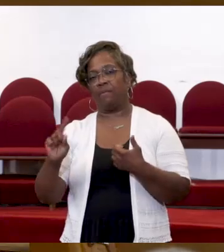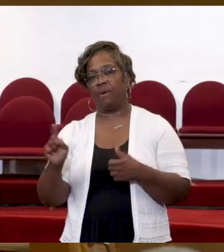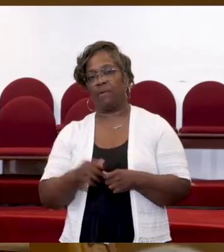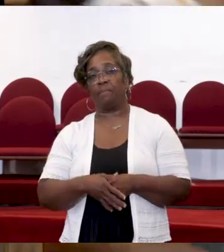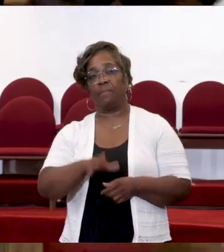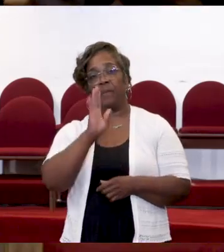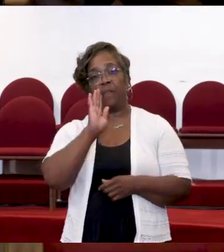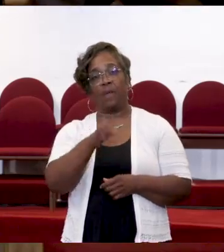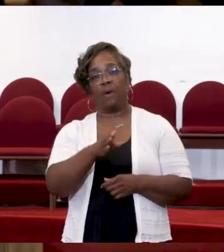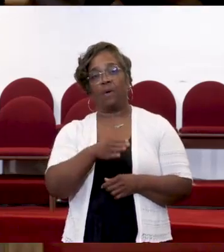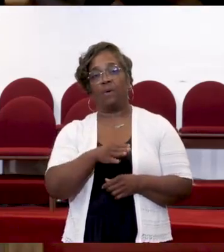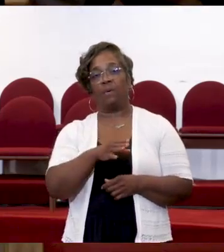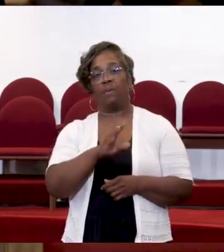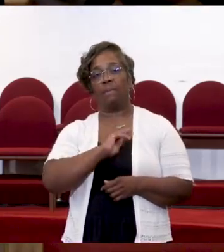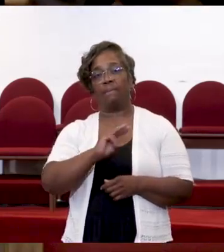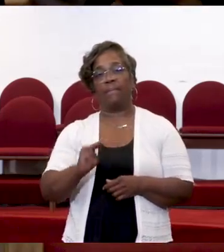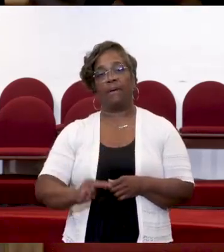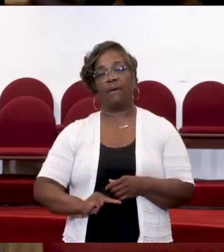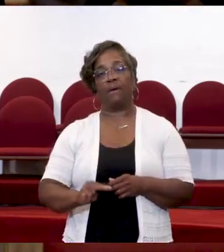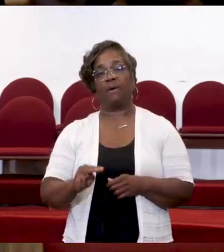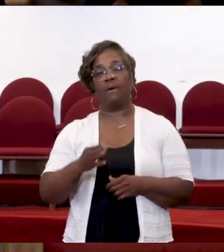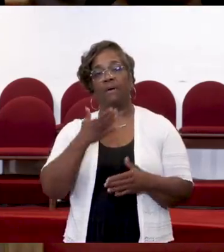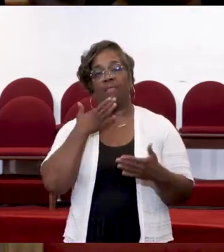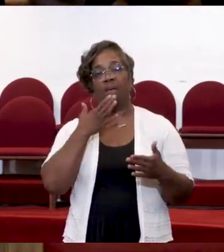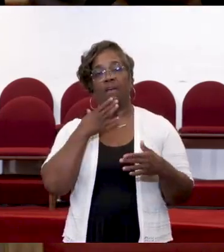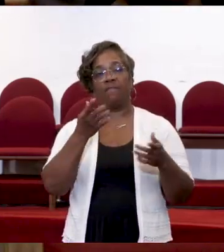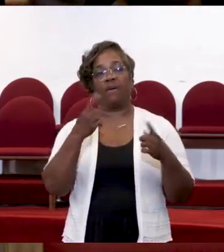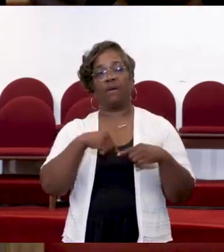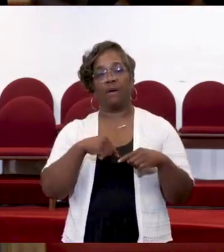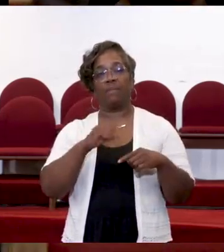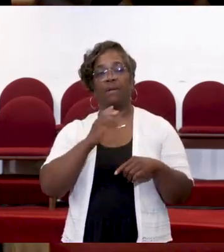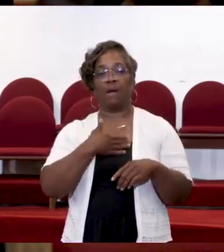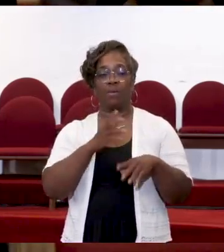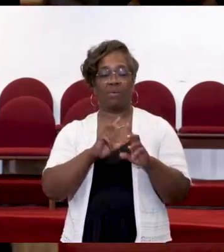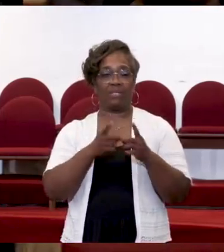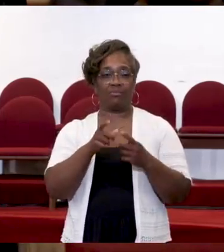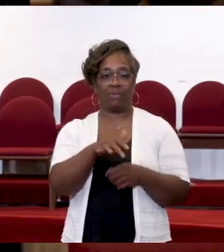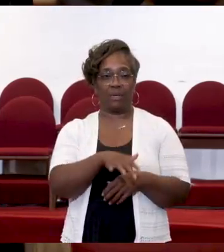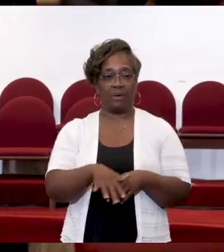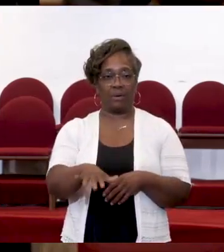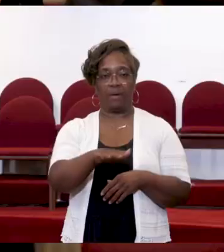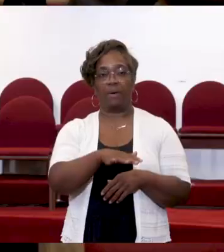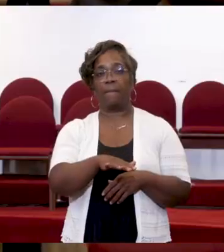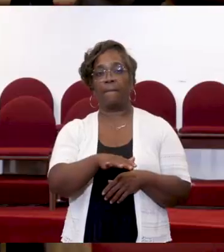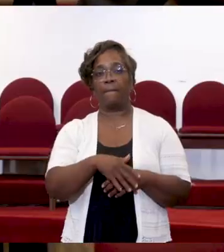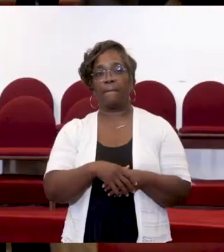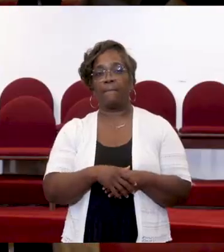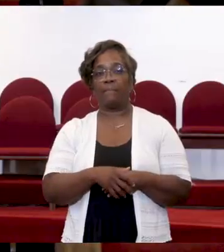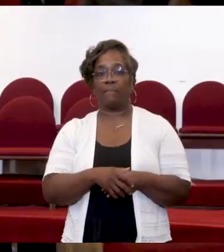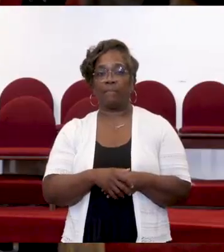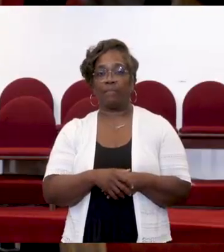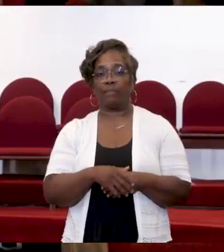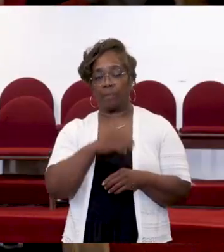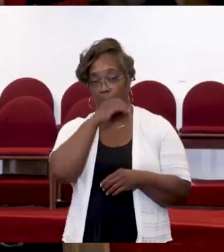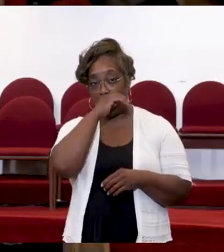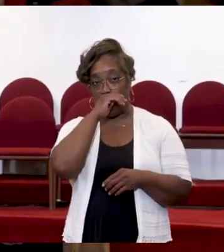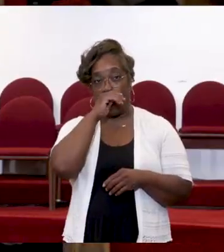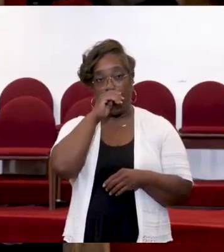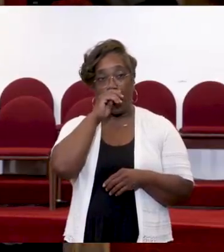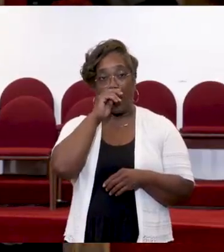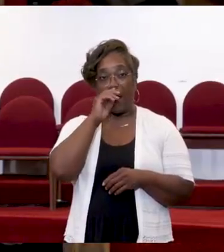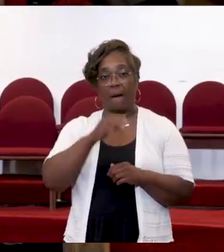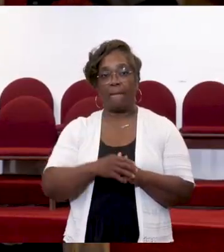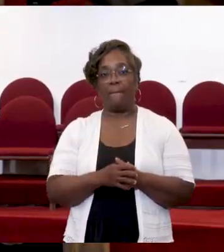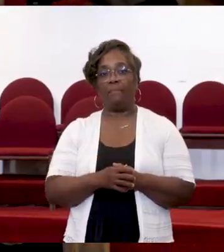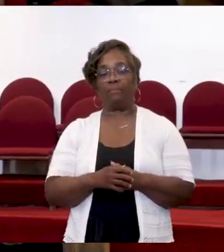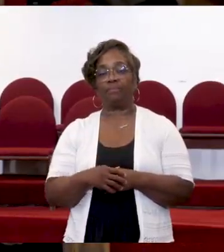hi, Mr. Mayor. Thank you for coming out to our district. To your constituents and your